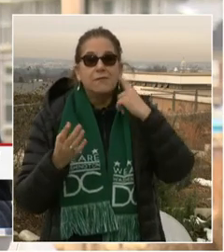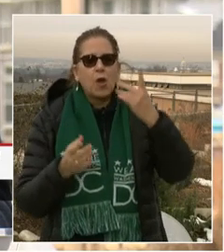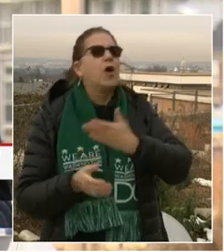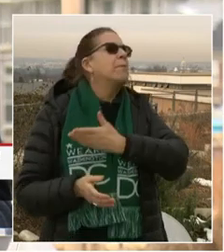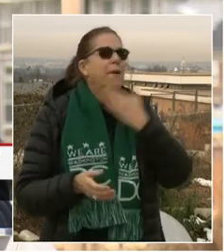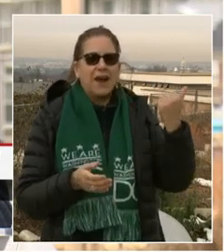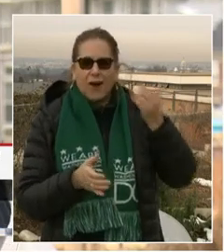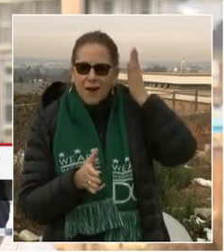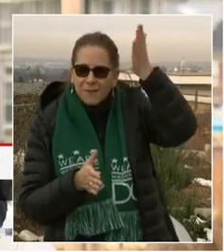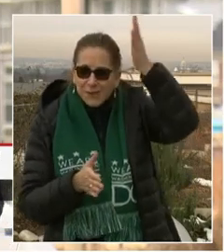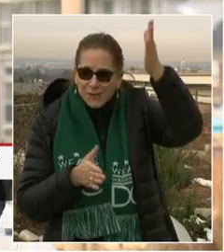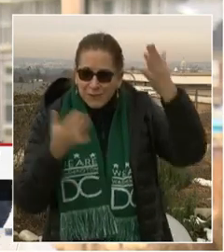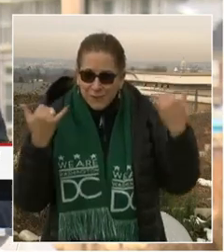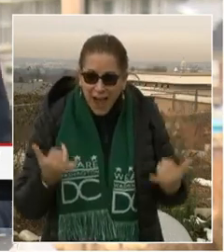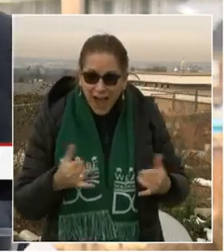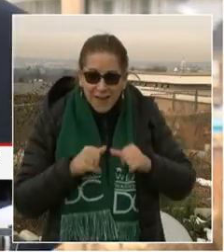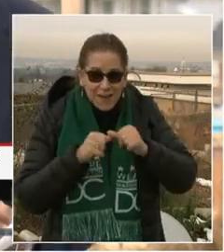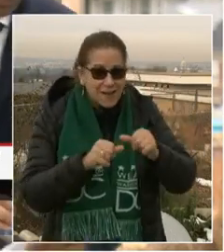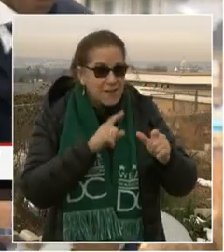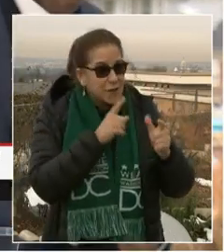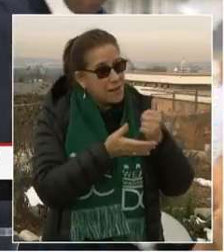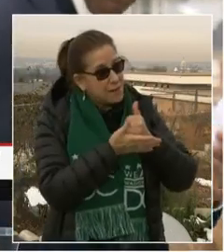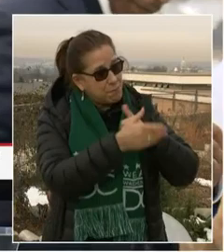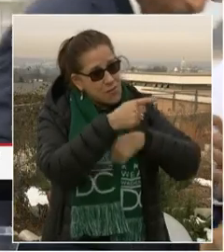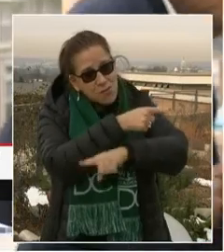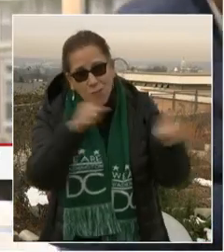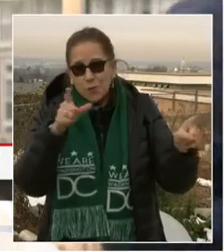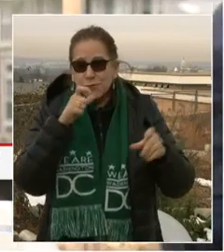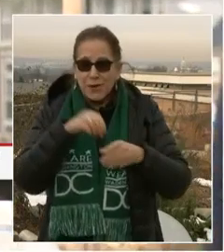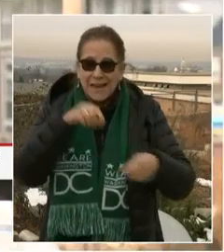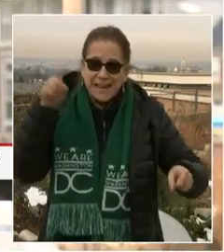in need. Again, thank you.